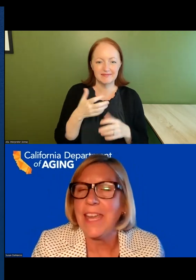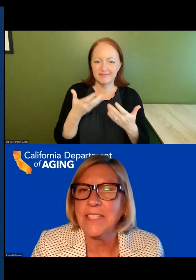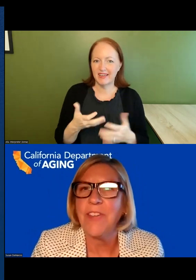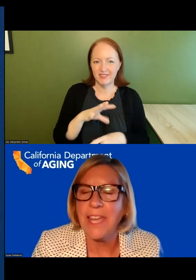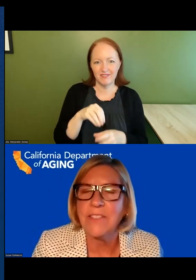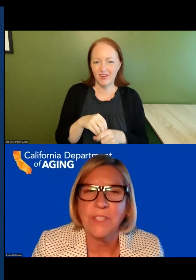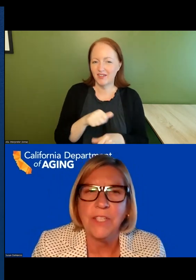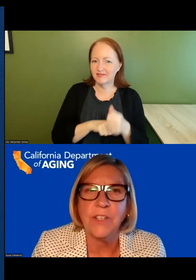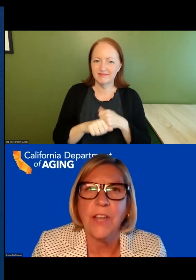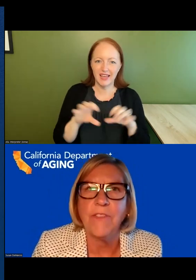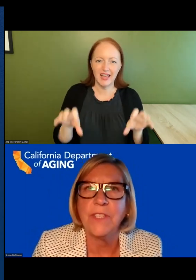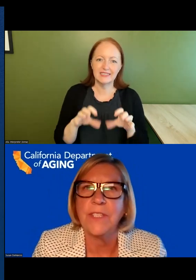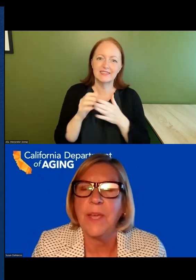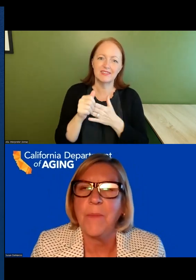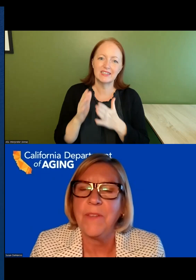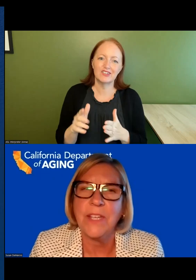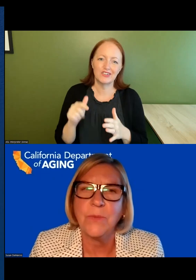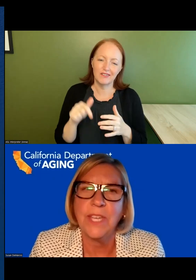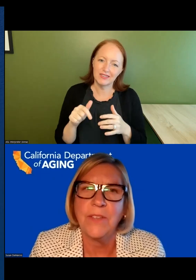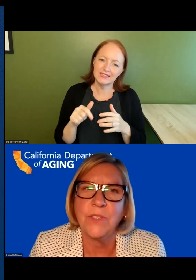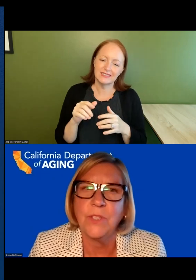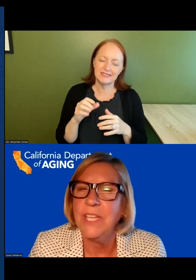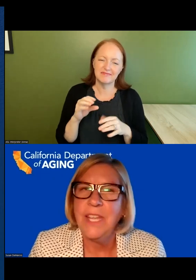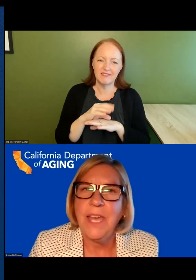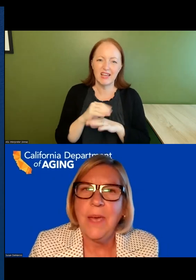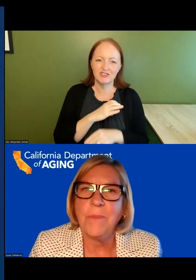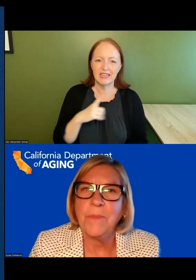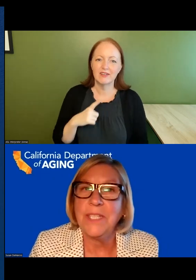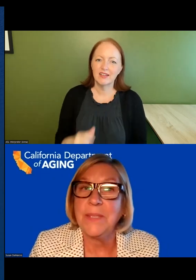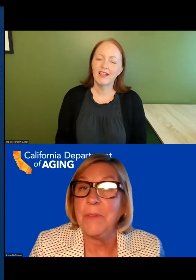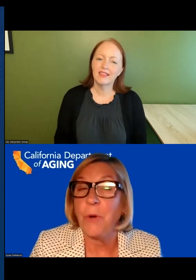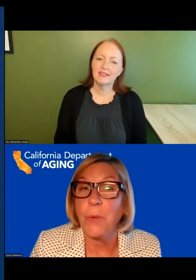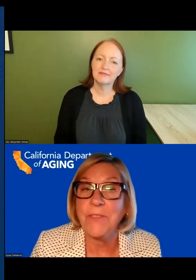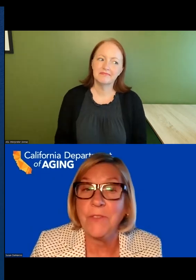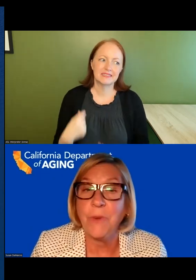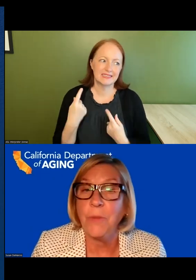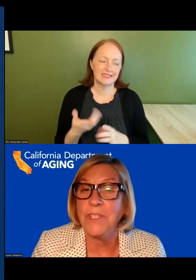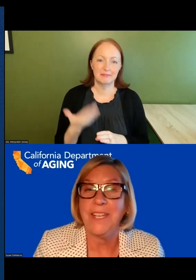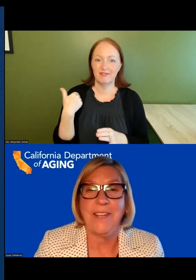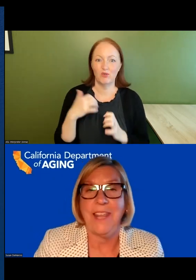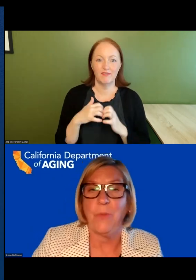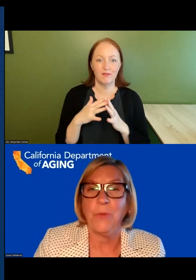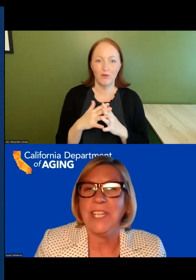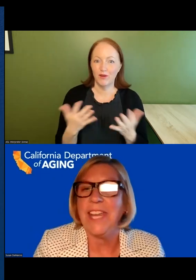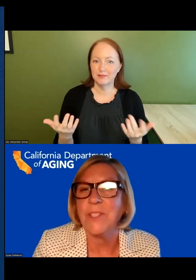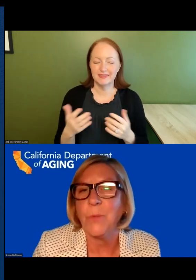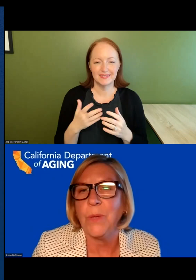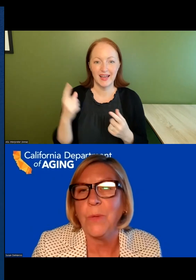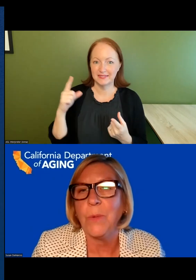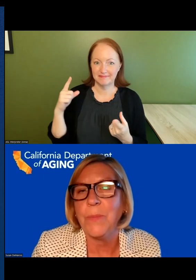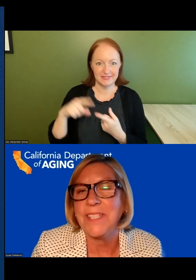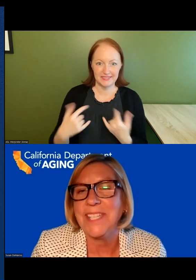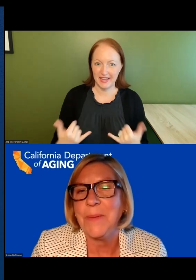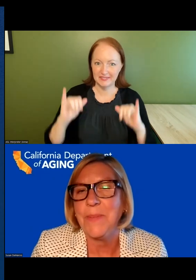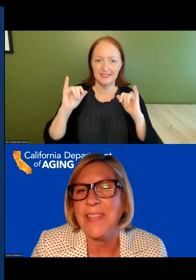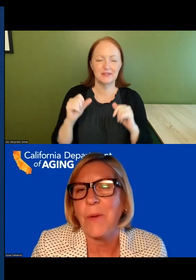an active leader of this advisory council since before it was even formed and through today. So we